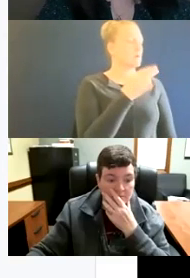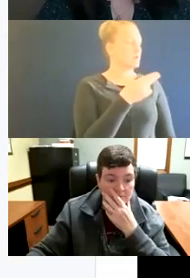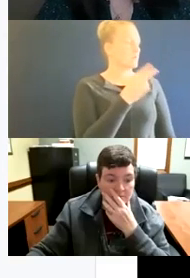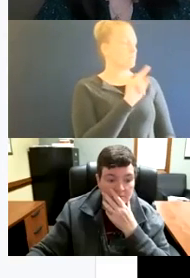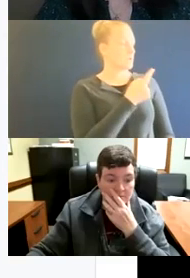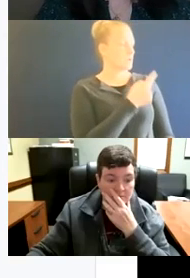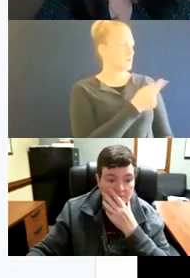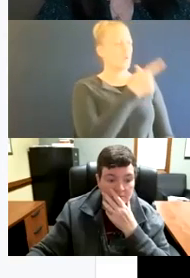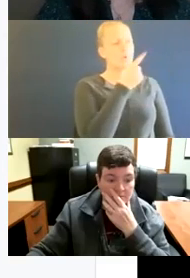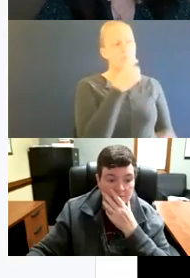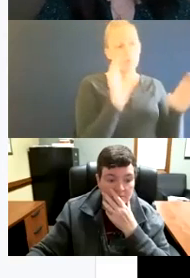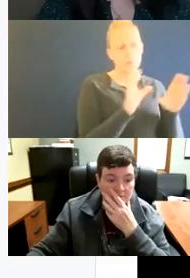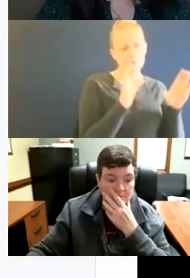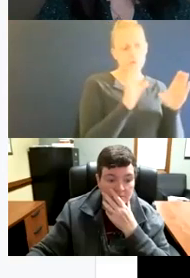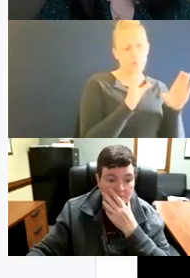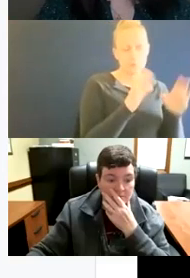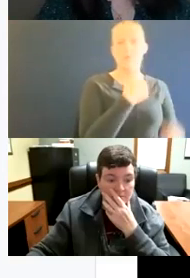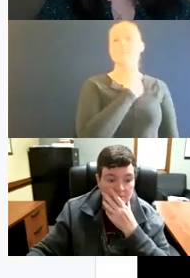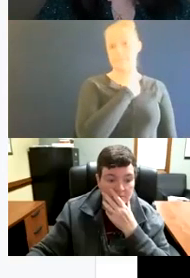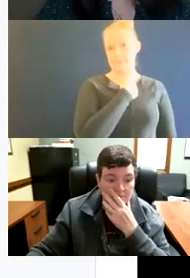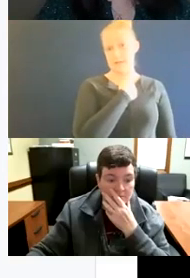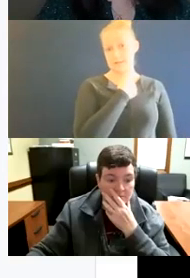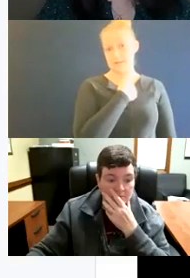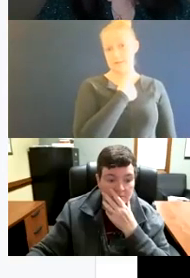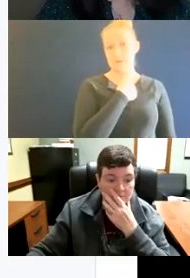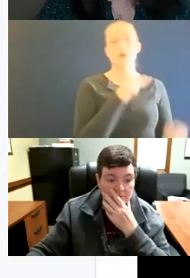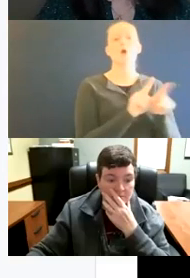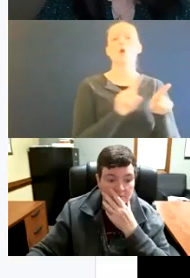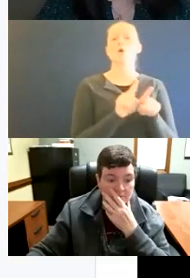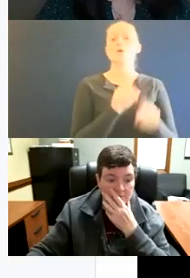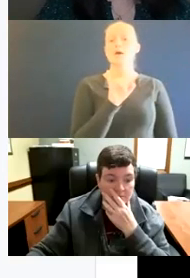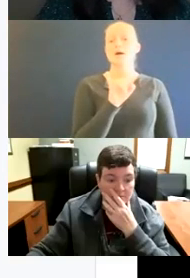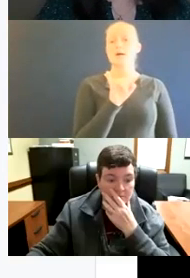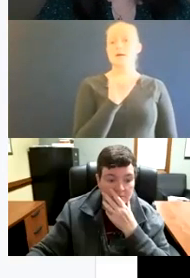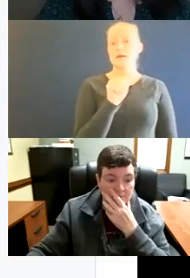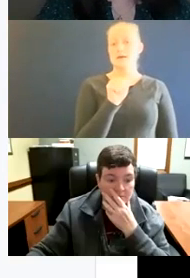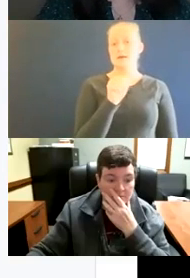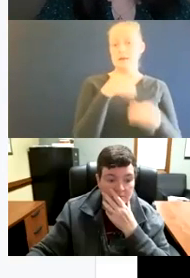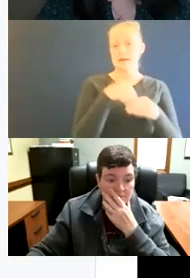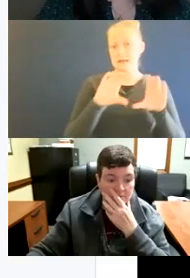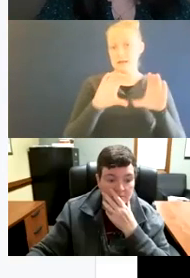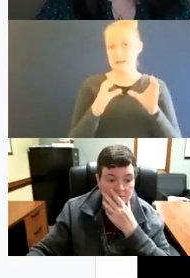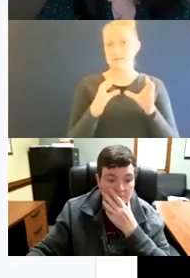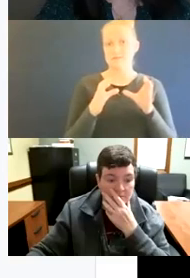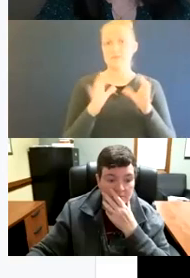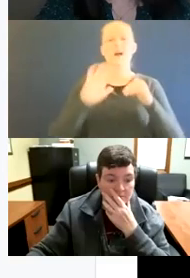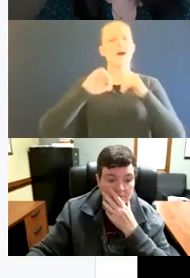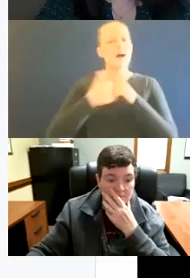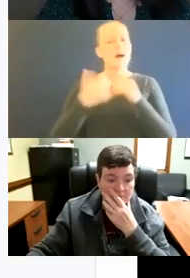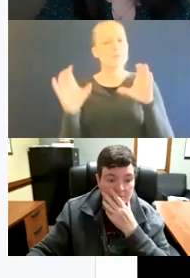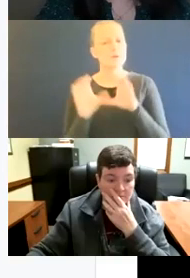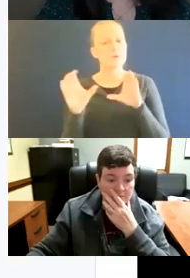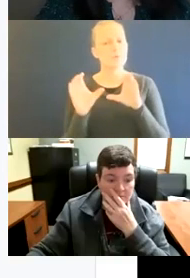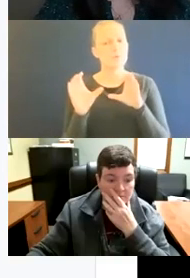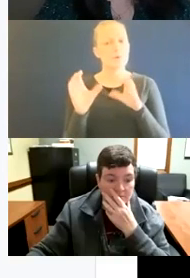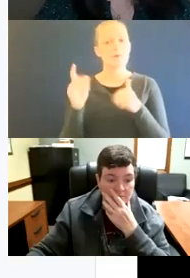it? Myself as the teacher and also the IAs in my classroom. And how am I going to do it? Breaking it down. First thing I'm going to do is I'm going to